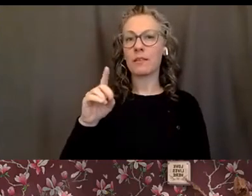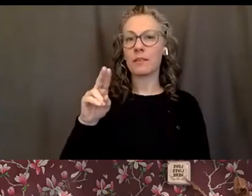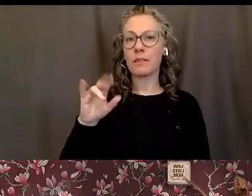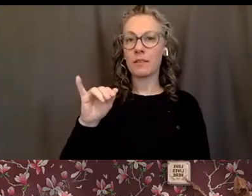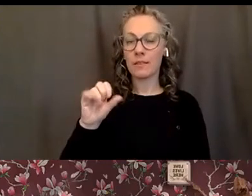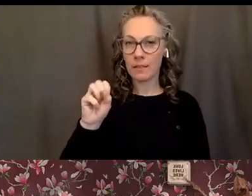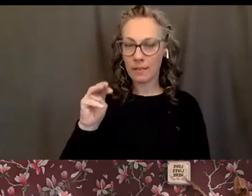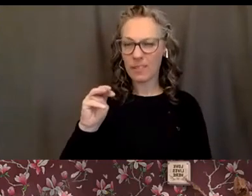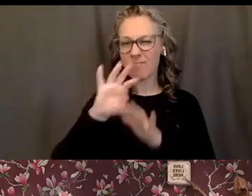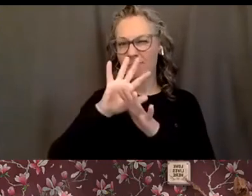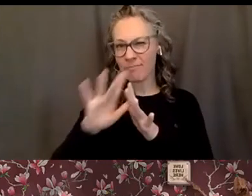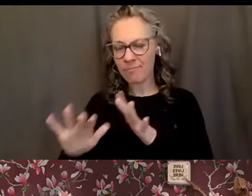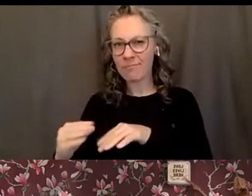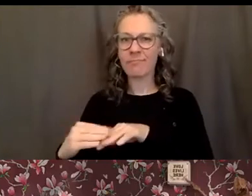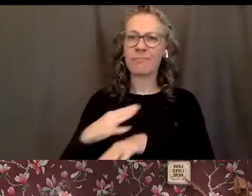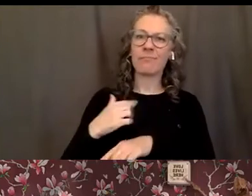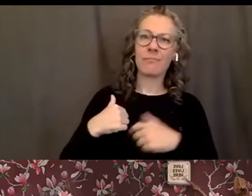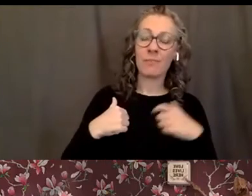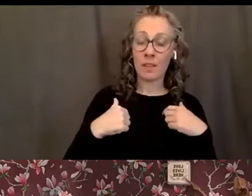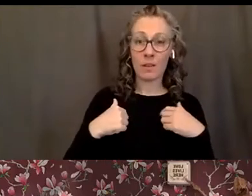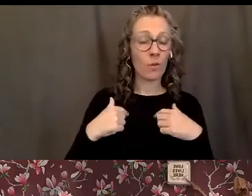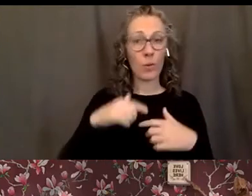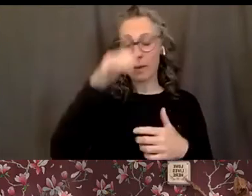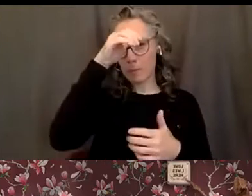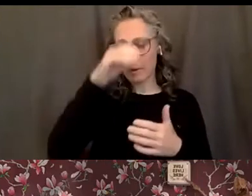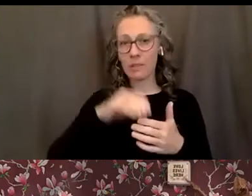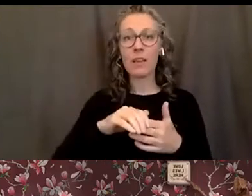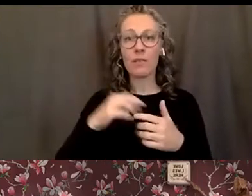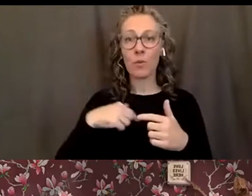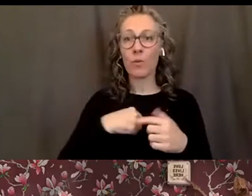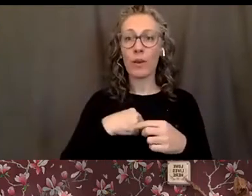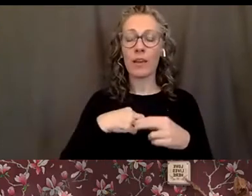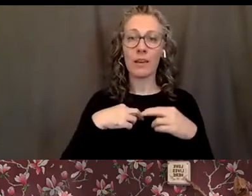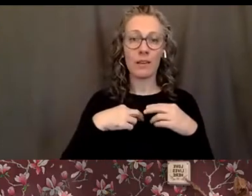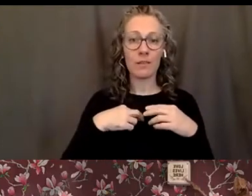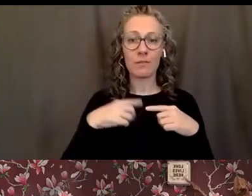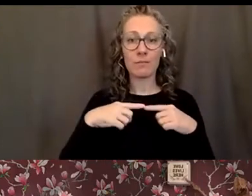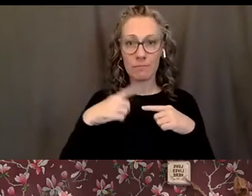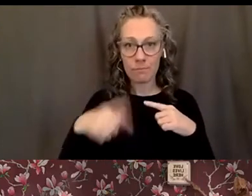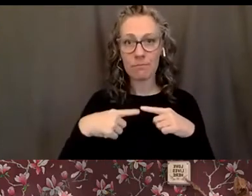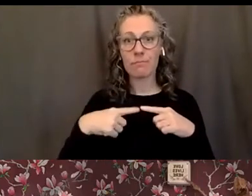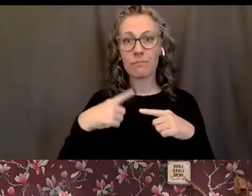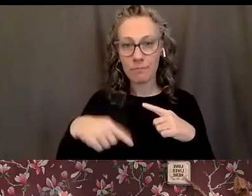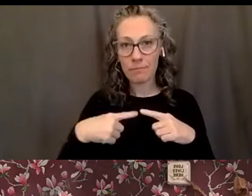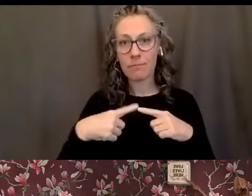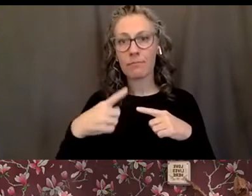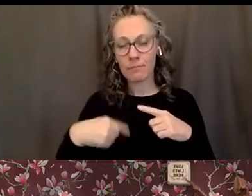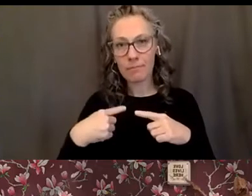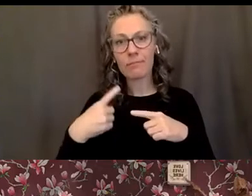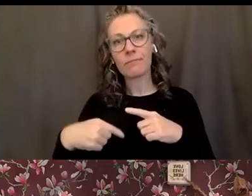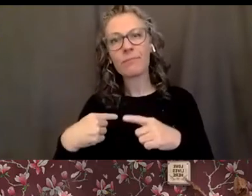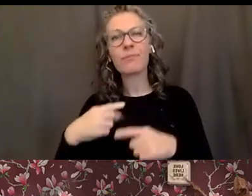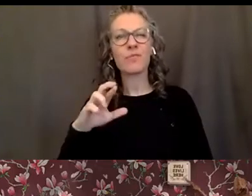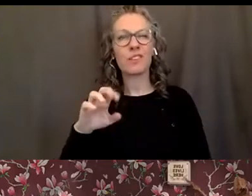we believe in reincarnation. There is so much in our culture about reincarnation. So I want to